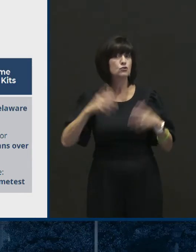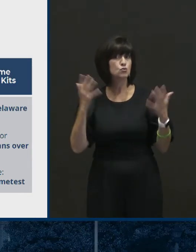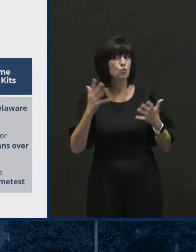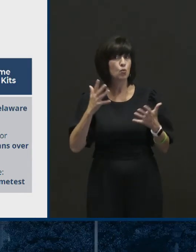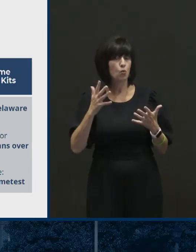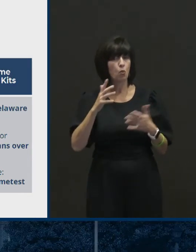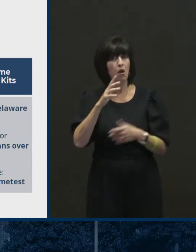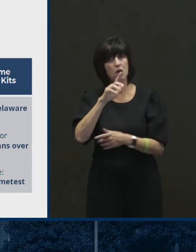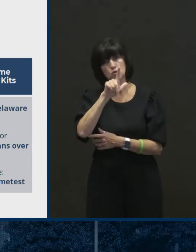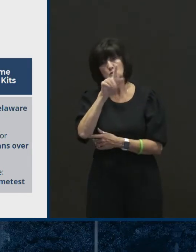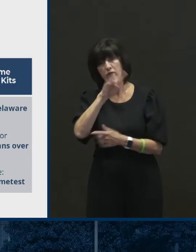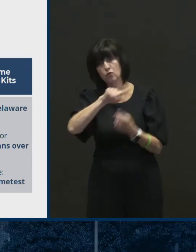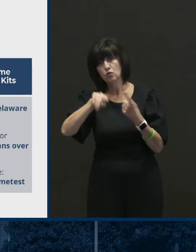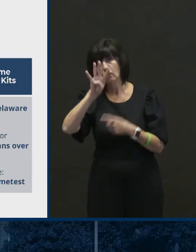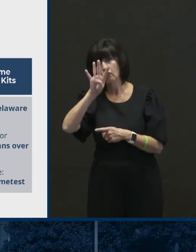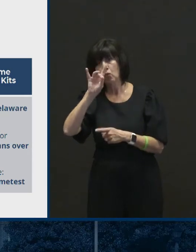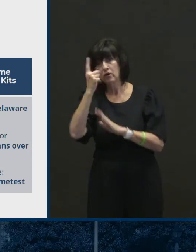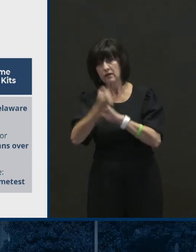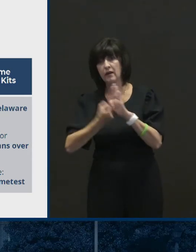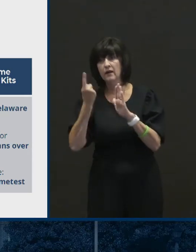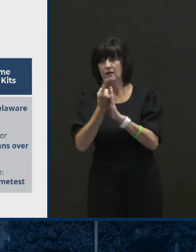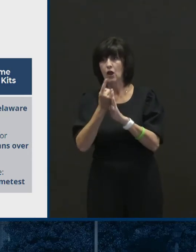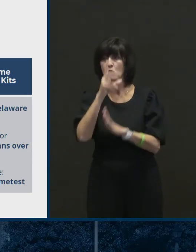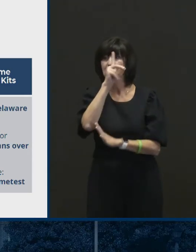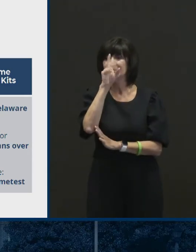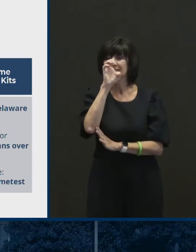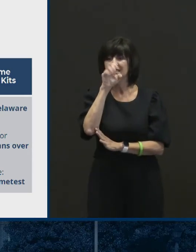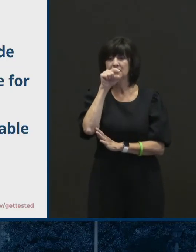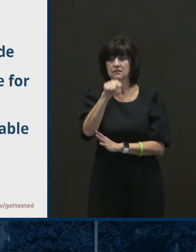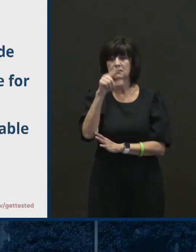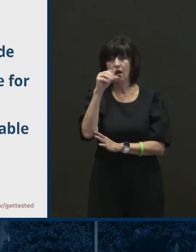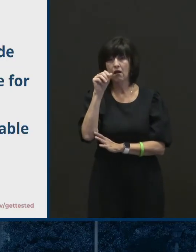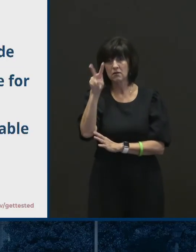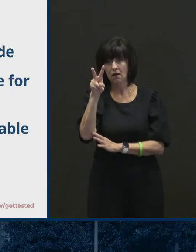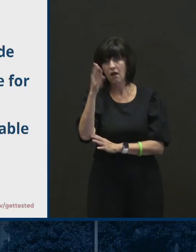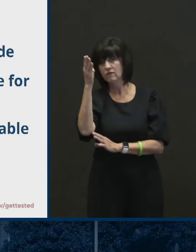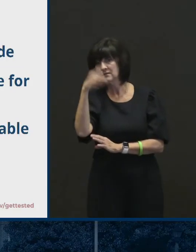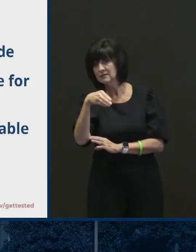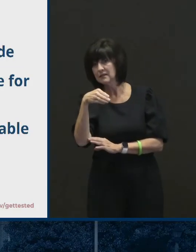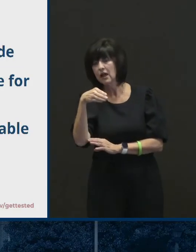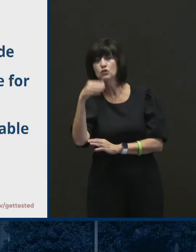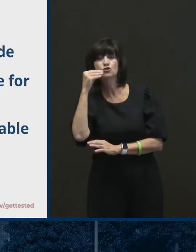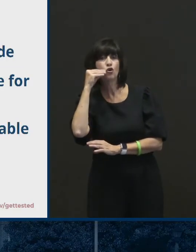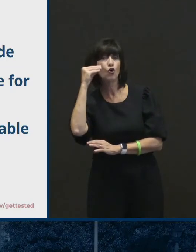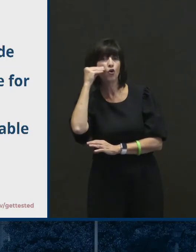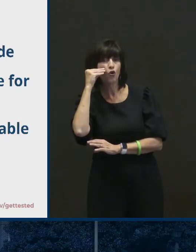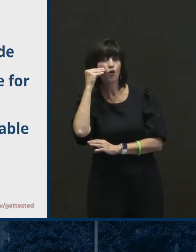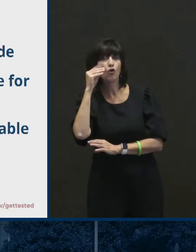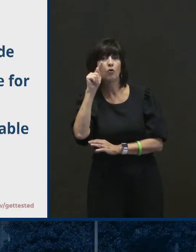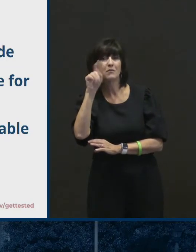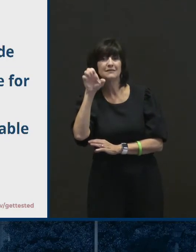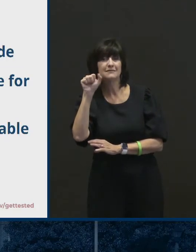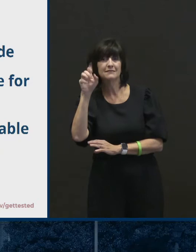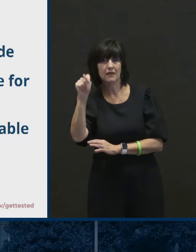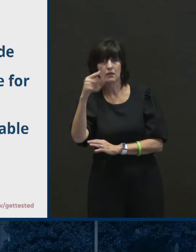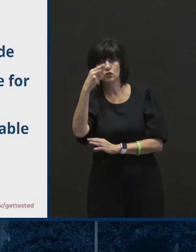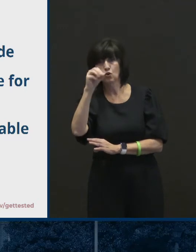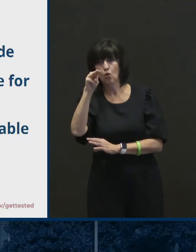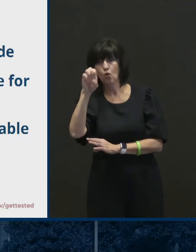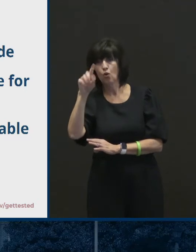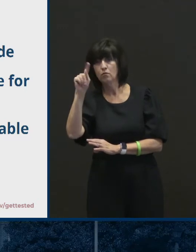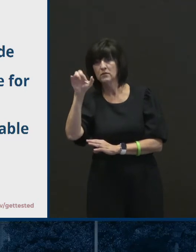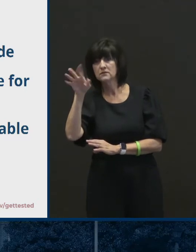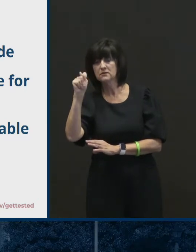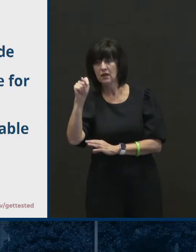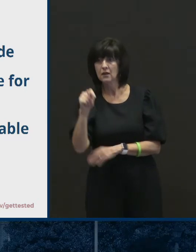of at this time. That's de.gov/home test. So again, we got the fit sites, the home options, and